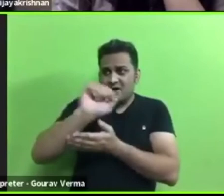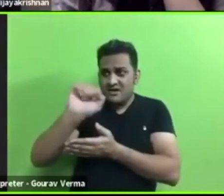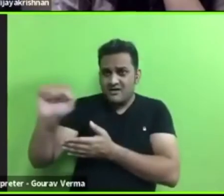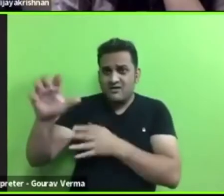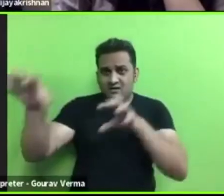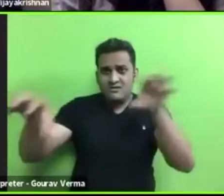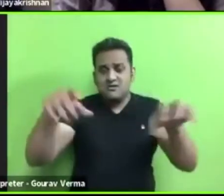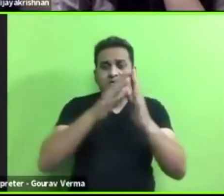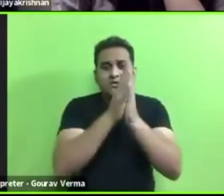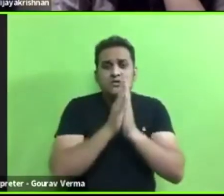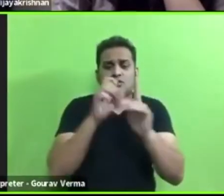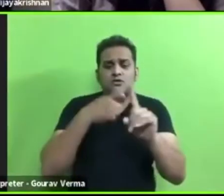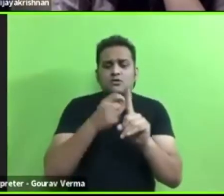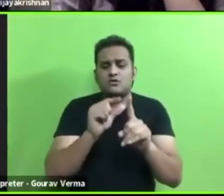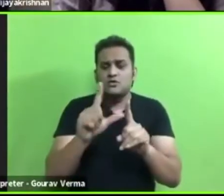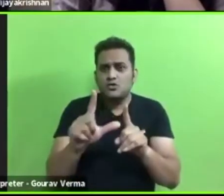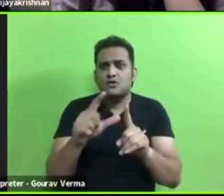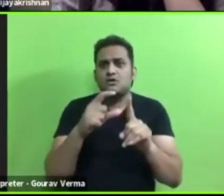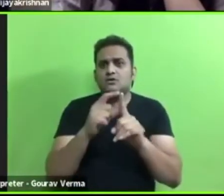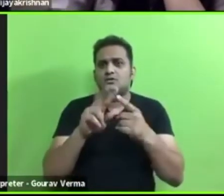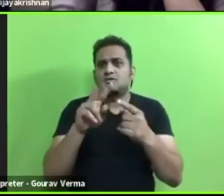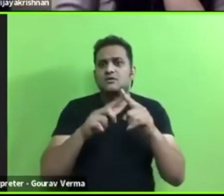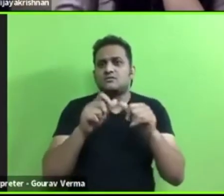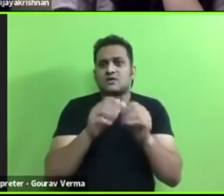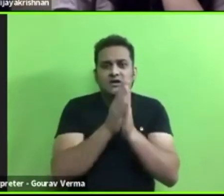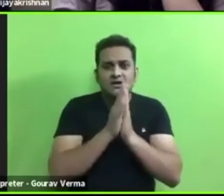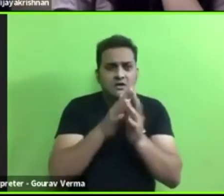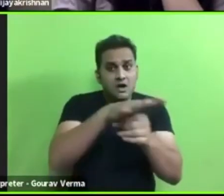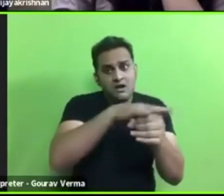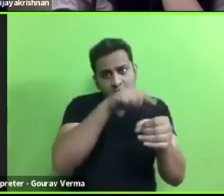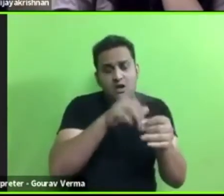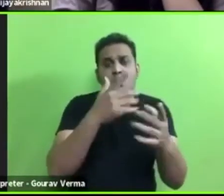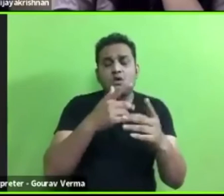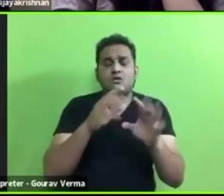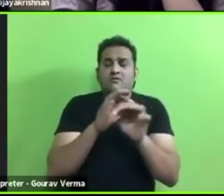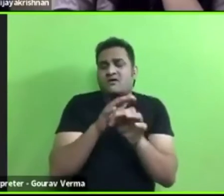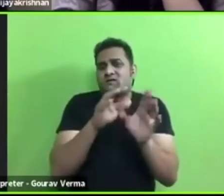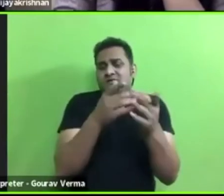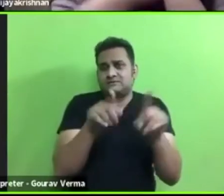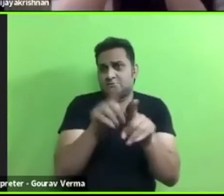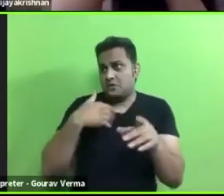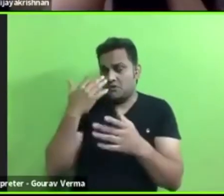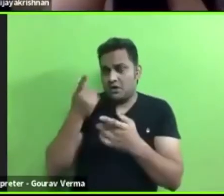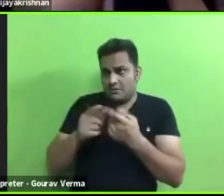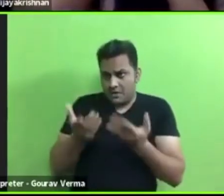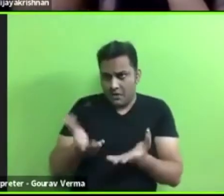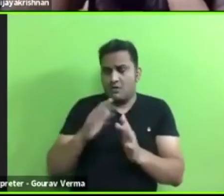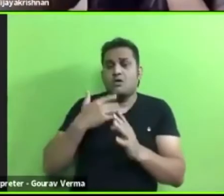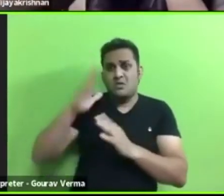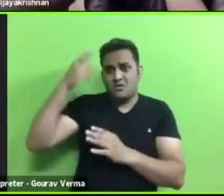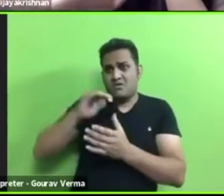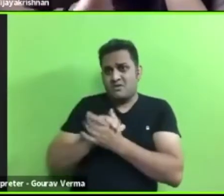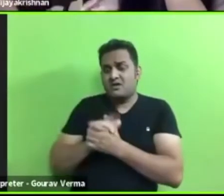Kul Devata or its own village god. Yeah. And I have my friends, I don't know if it happens now, but if they get